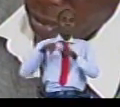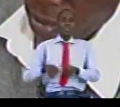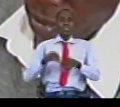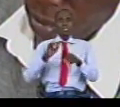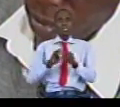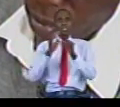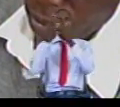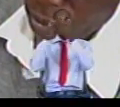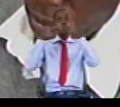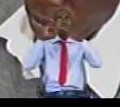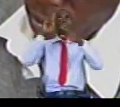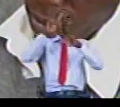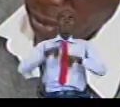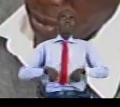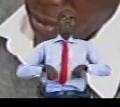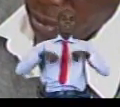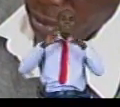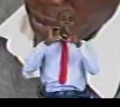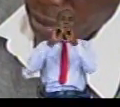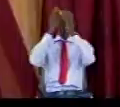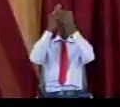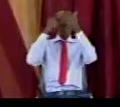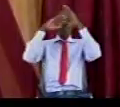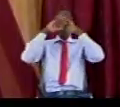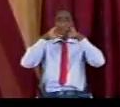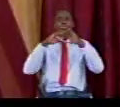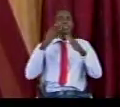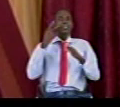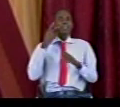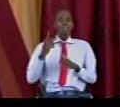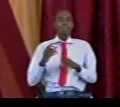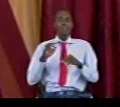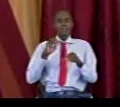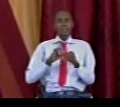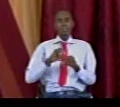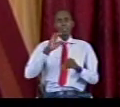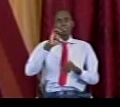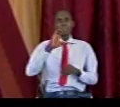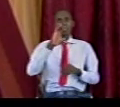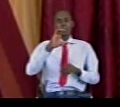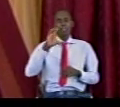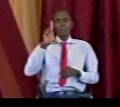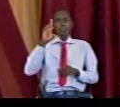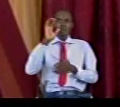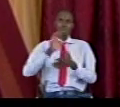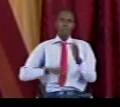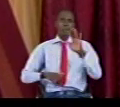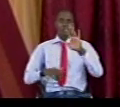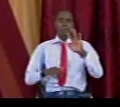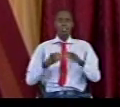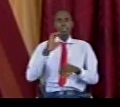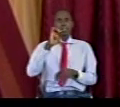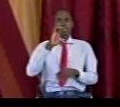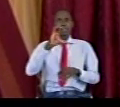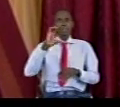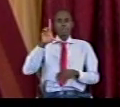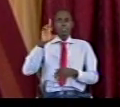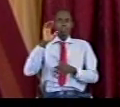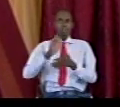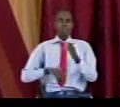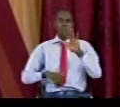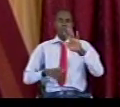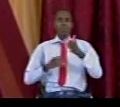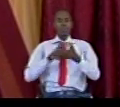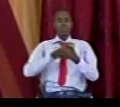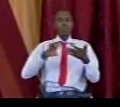live in heaven. It tells us in Ecclesiastes chapter 5, Ecclesiastes chapter 5, reading from verse